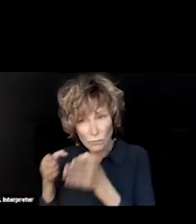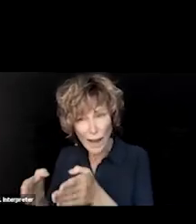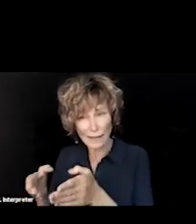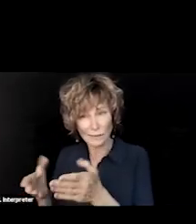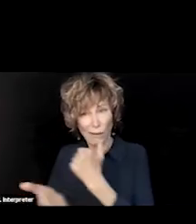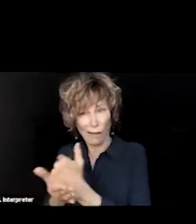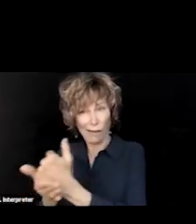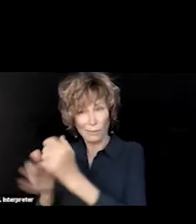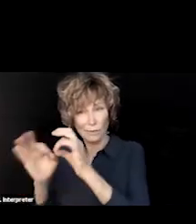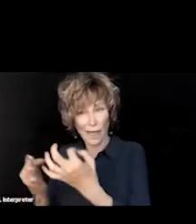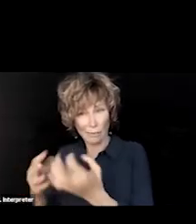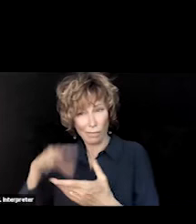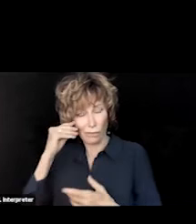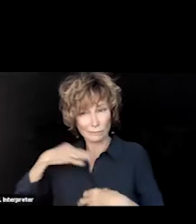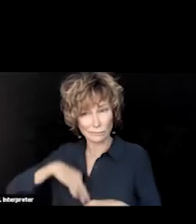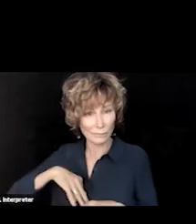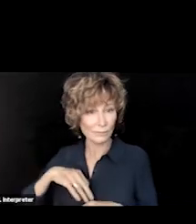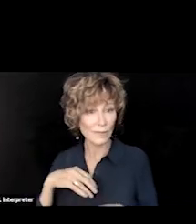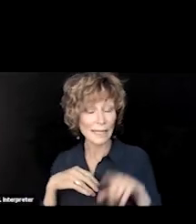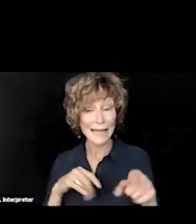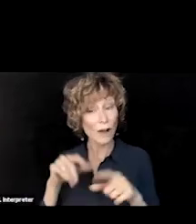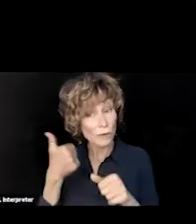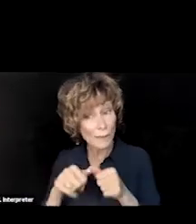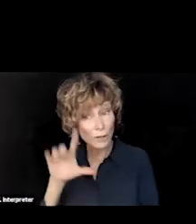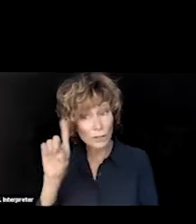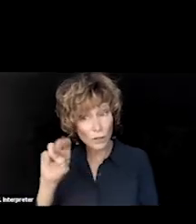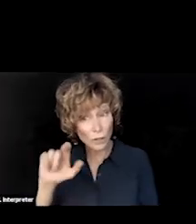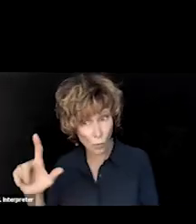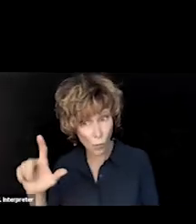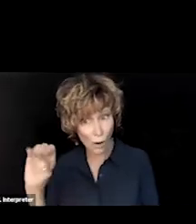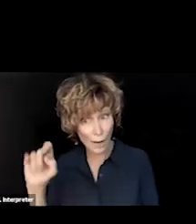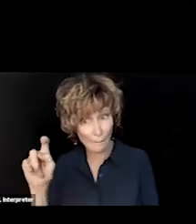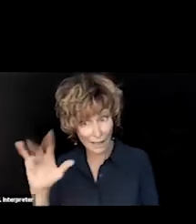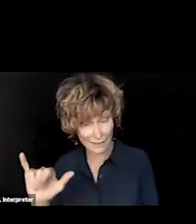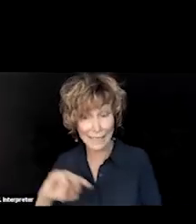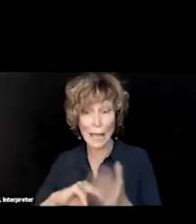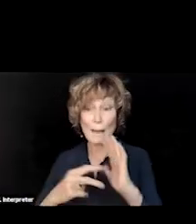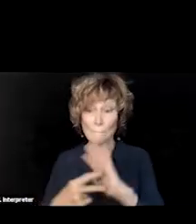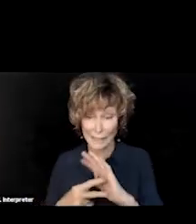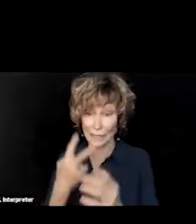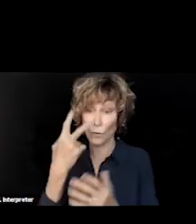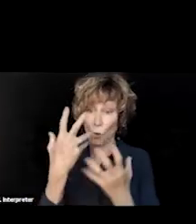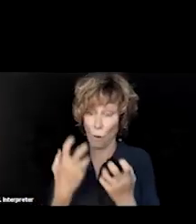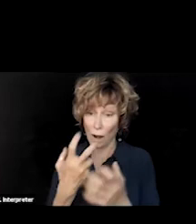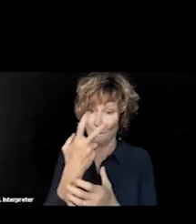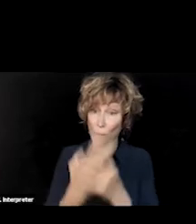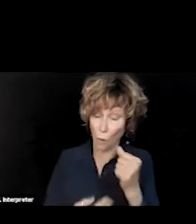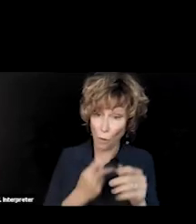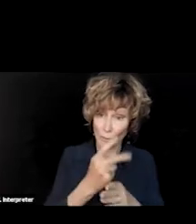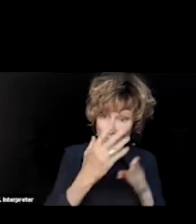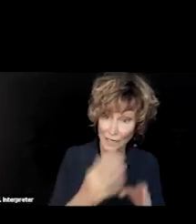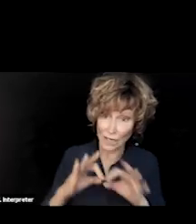Now, remember, this is called the dual capacity building framework. That means we want to expand the capacity of both professionals